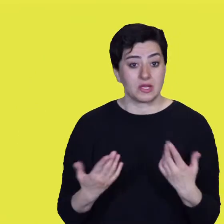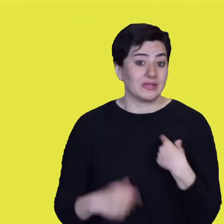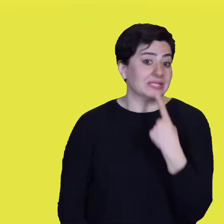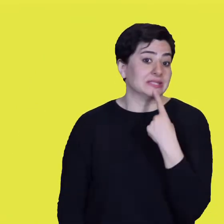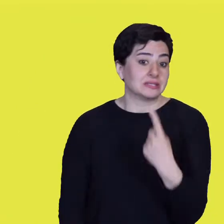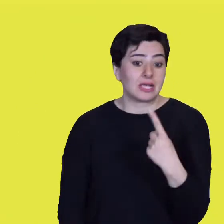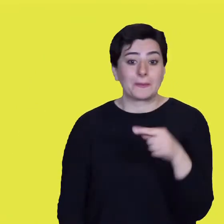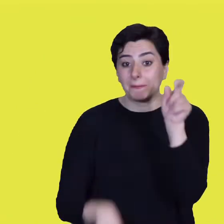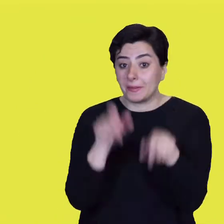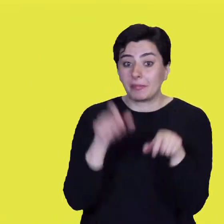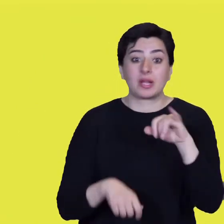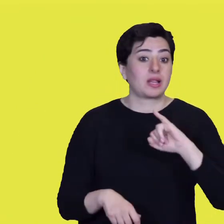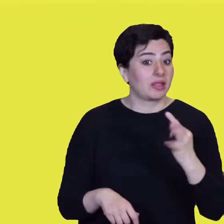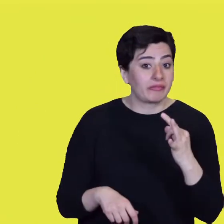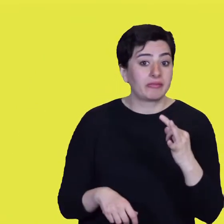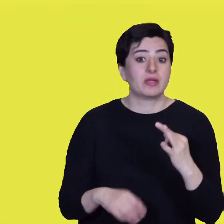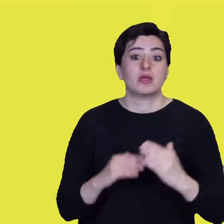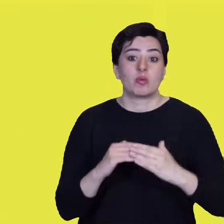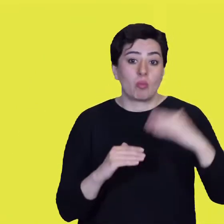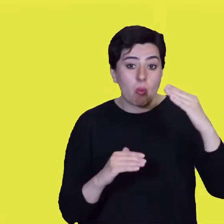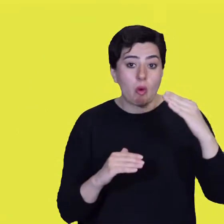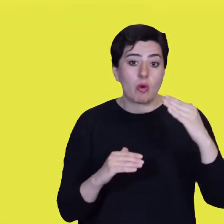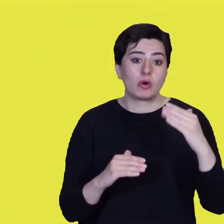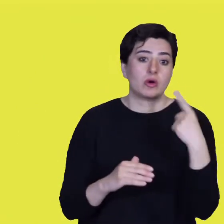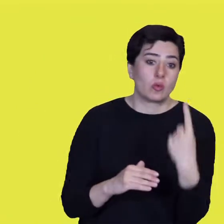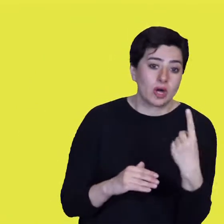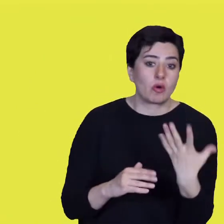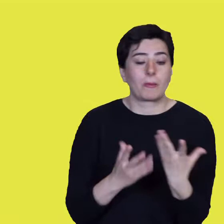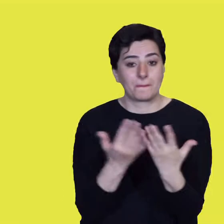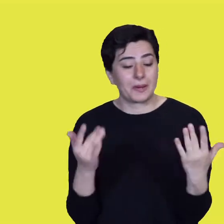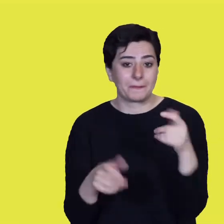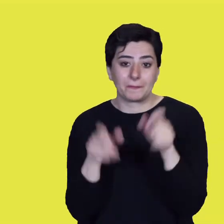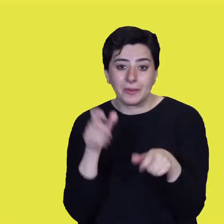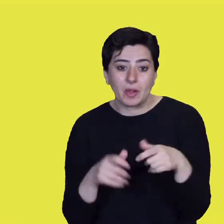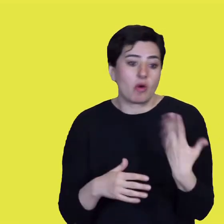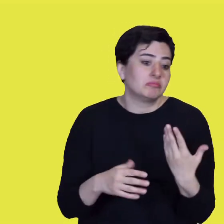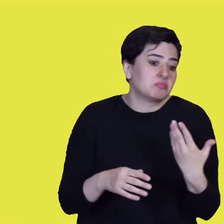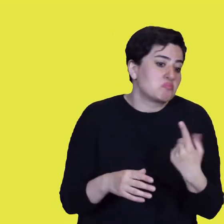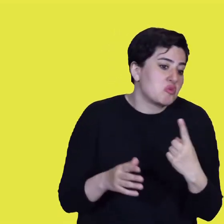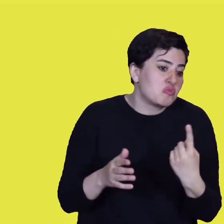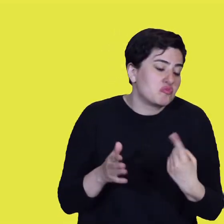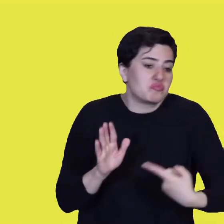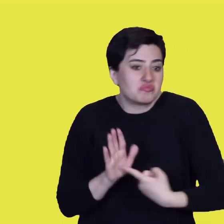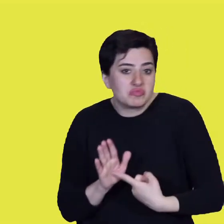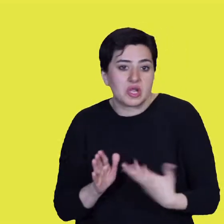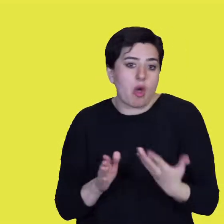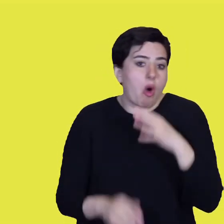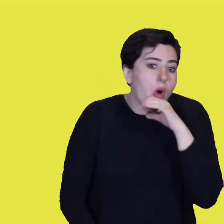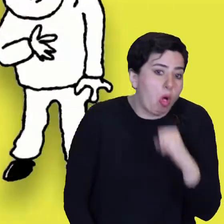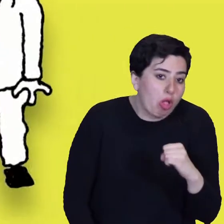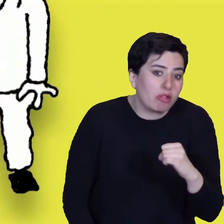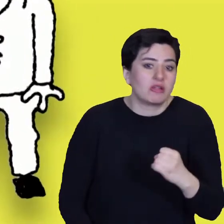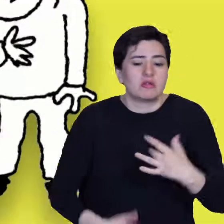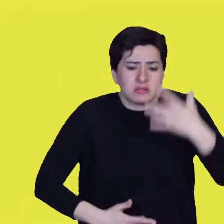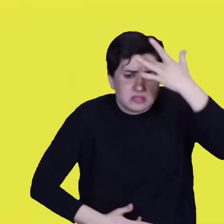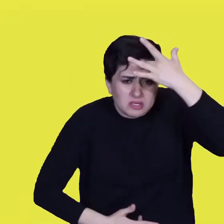vulnerability. People might be vulnerable for one or a combination of reasons. For example, being old, sick,